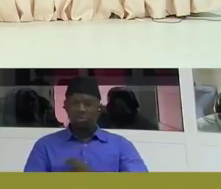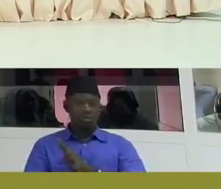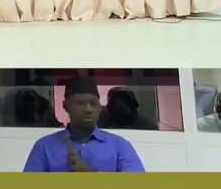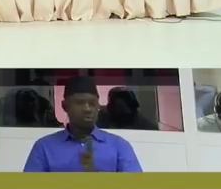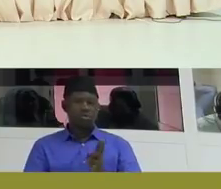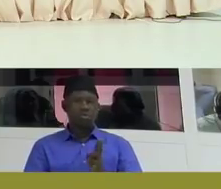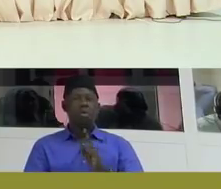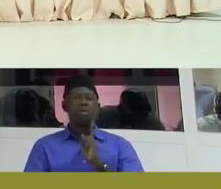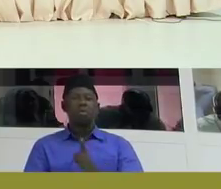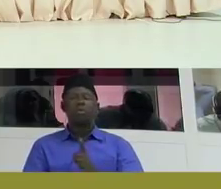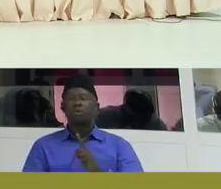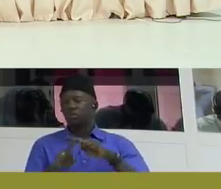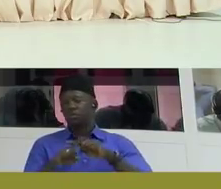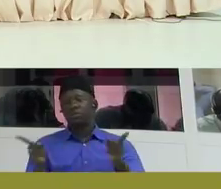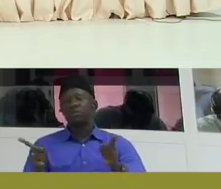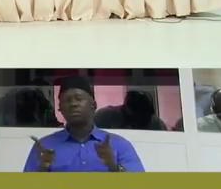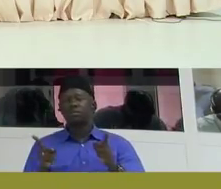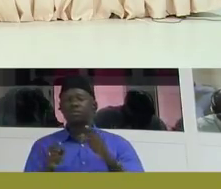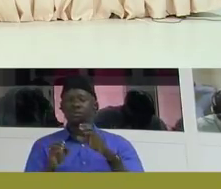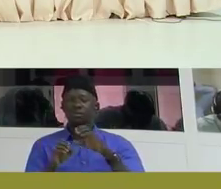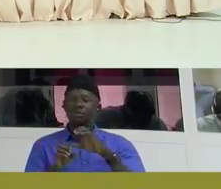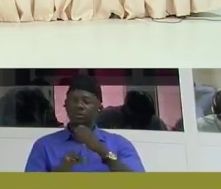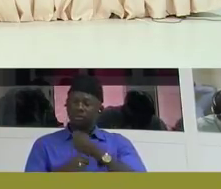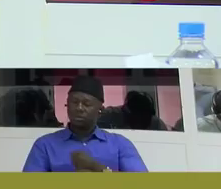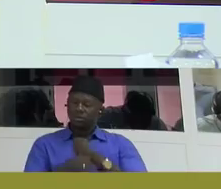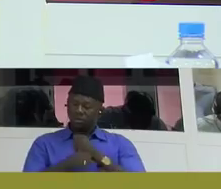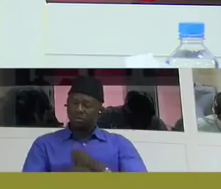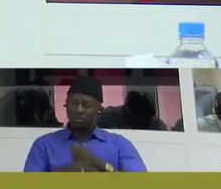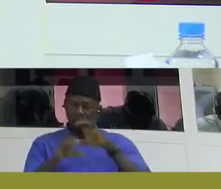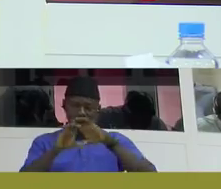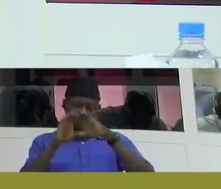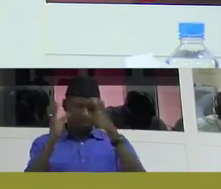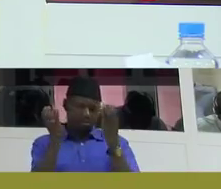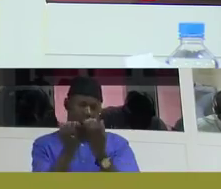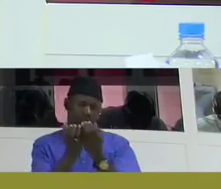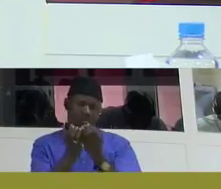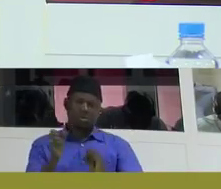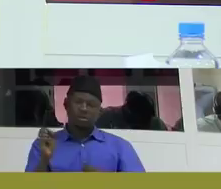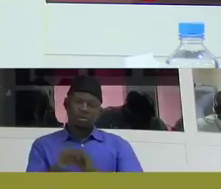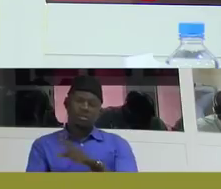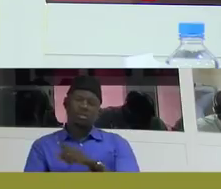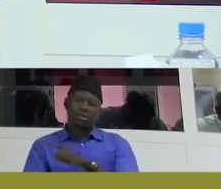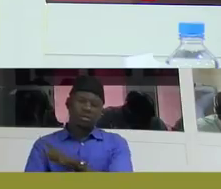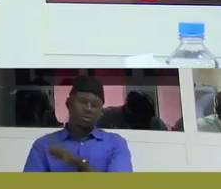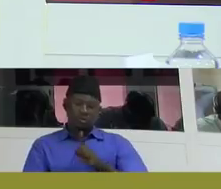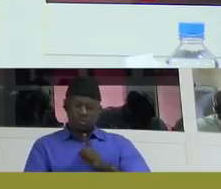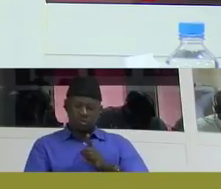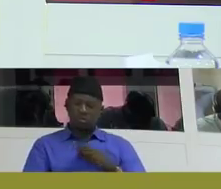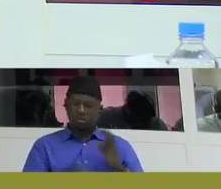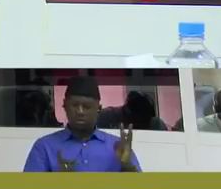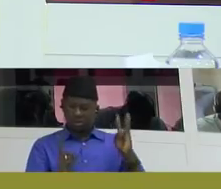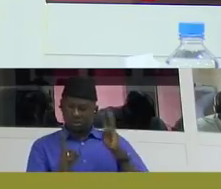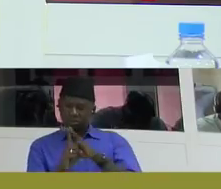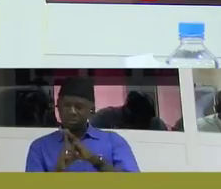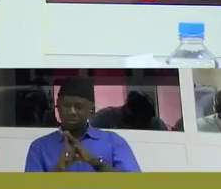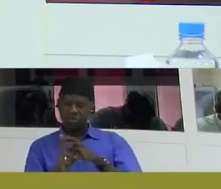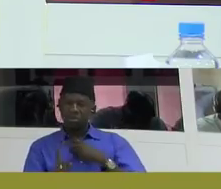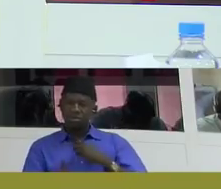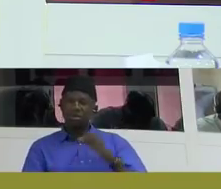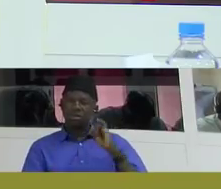but different Christian communities sent their delegation to the Inspector